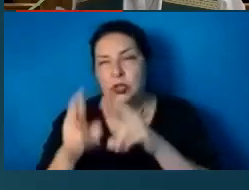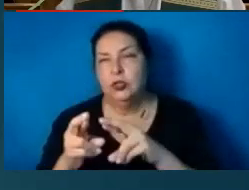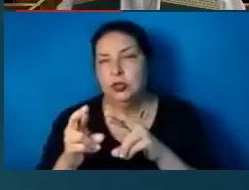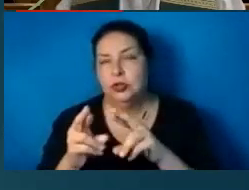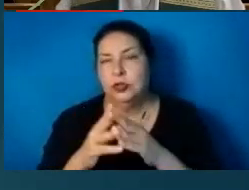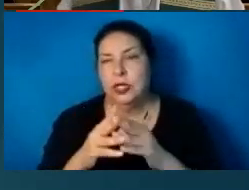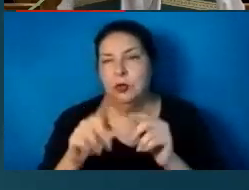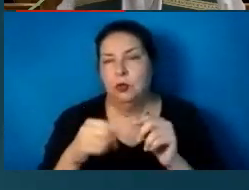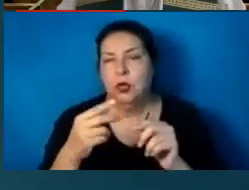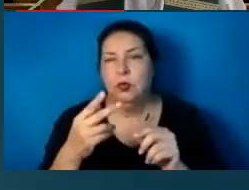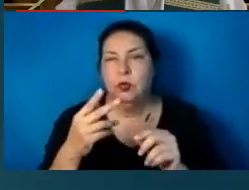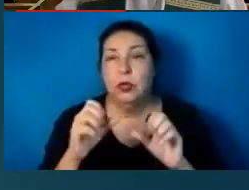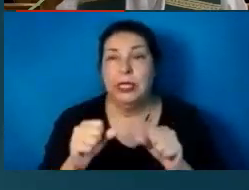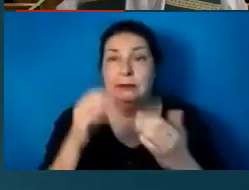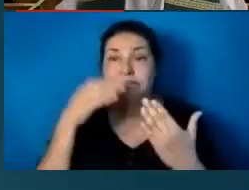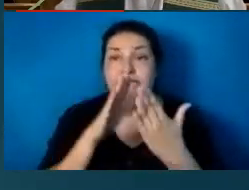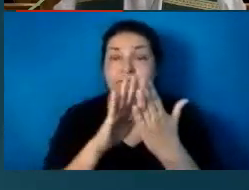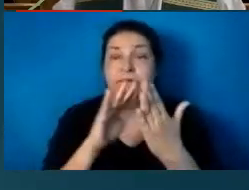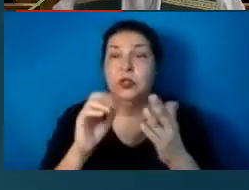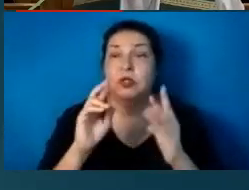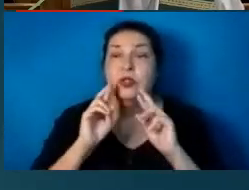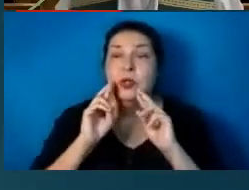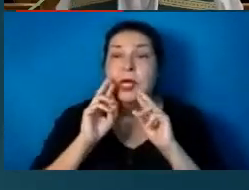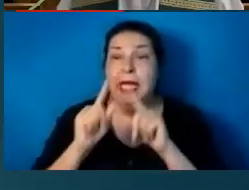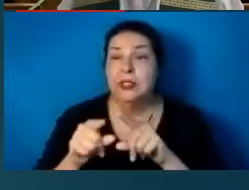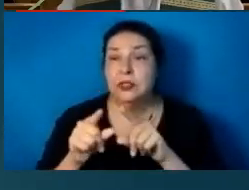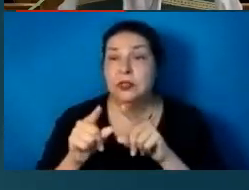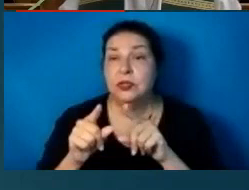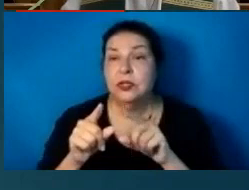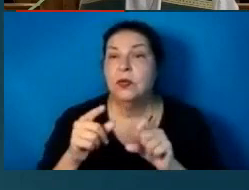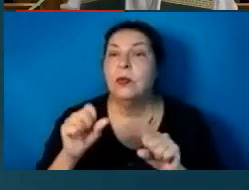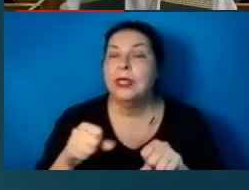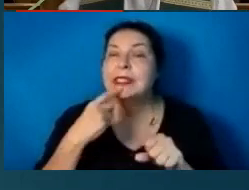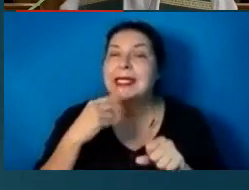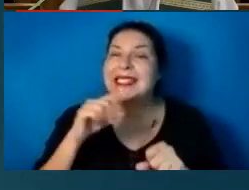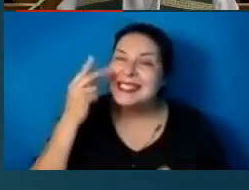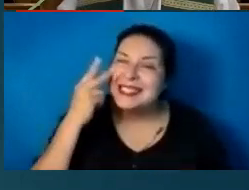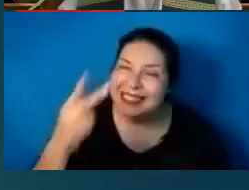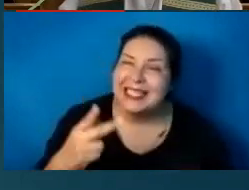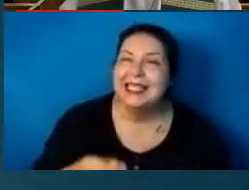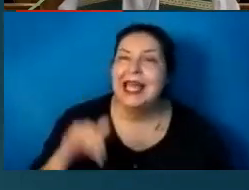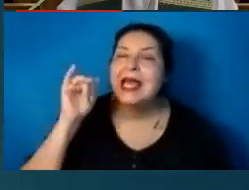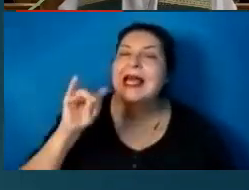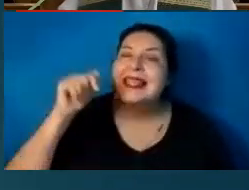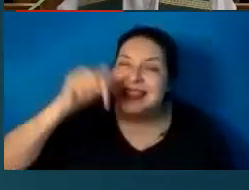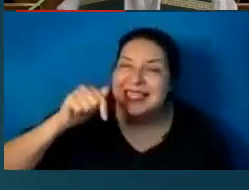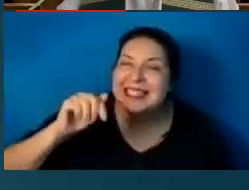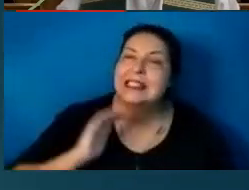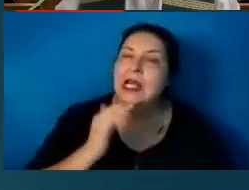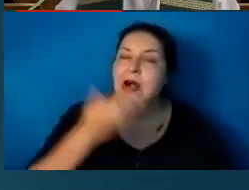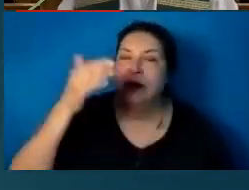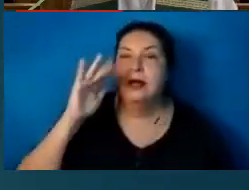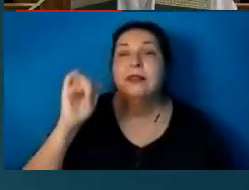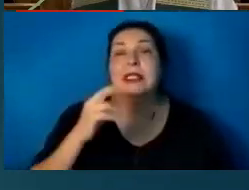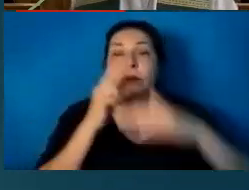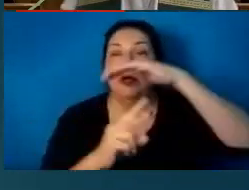we can proudly say, see, this is our God. This prophecy rests on the understanding